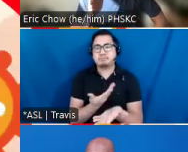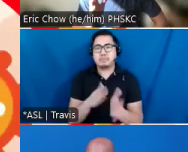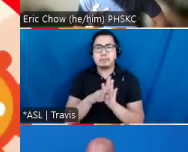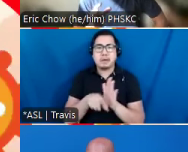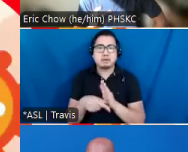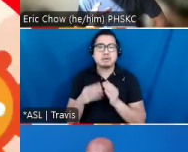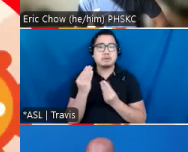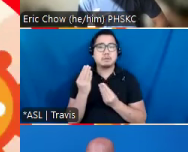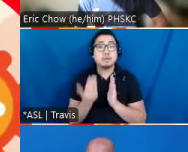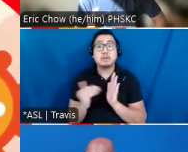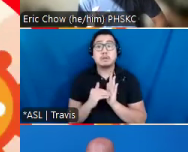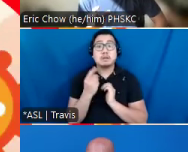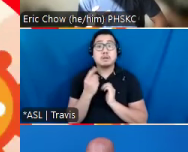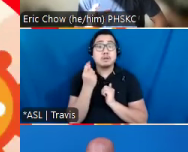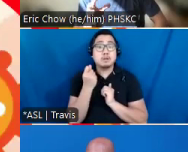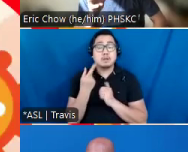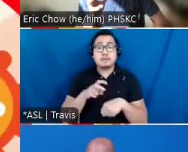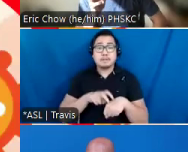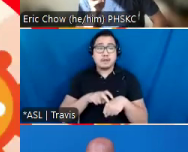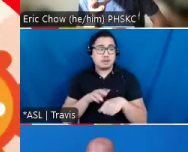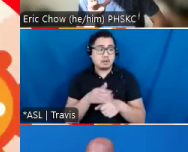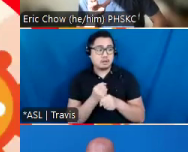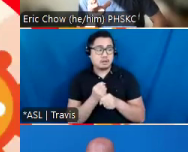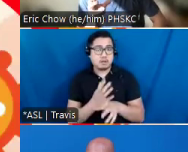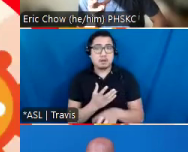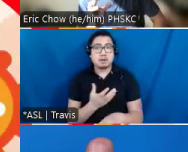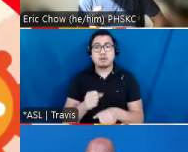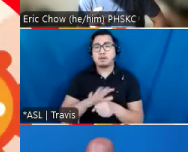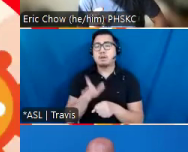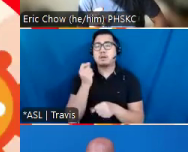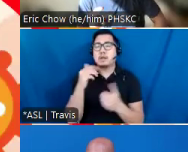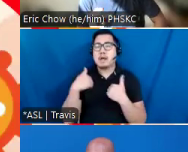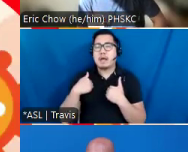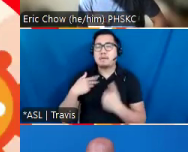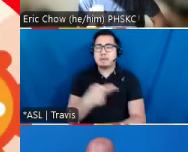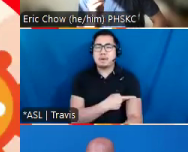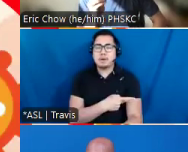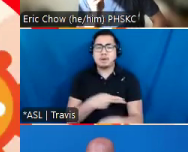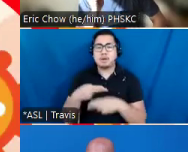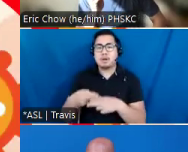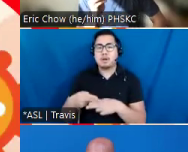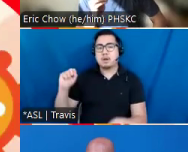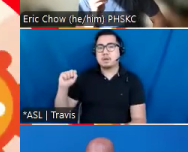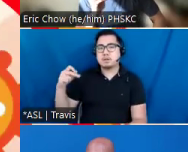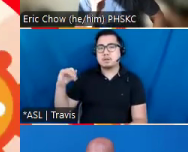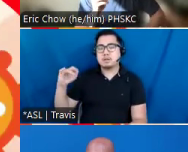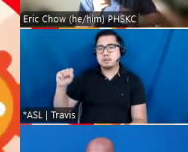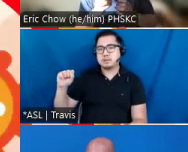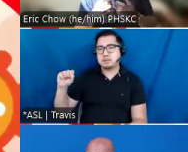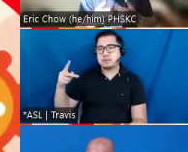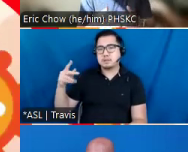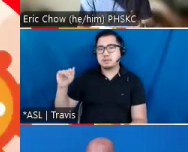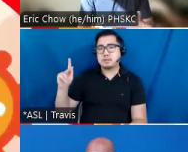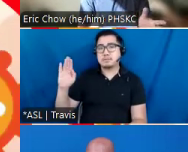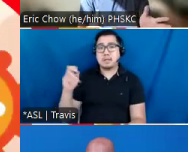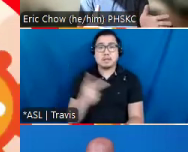remember that the virus that causes COVID-19 has a specific protein called a spike protein, which it uses as a key to essentially